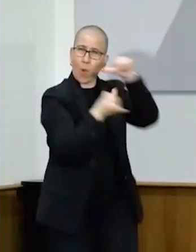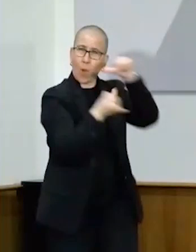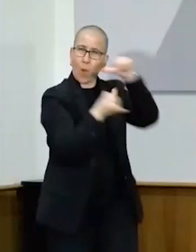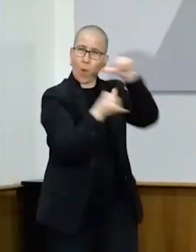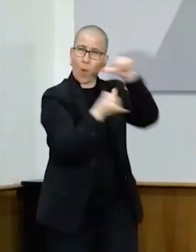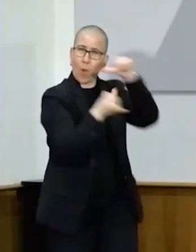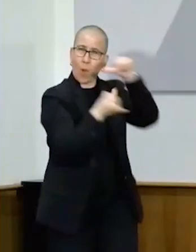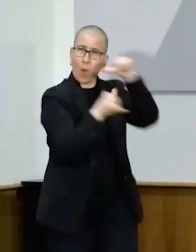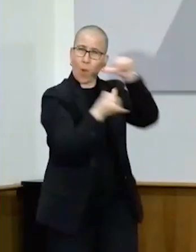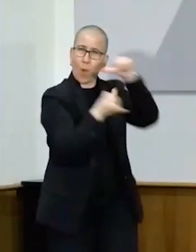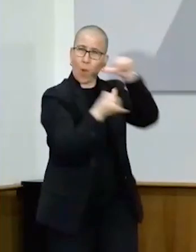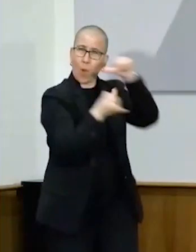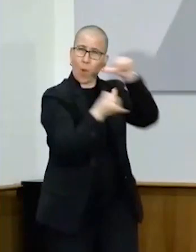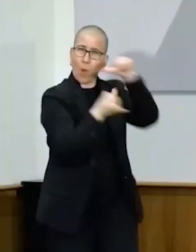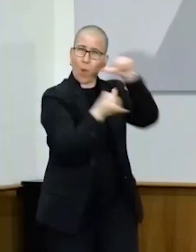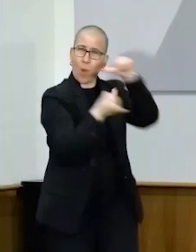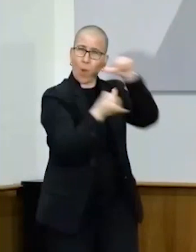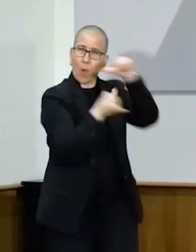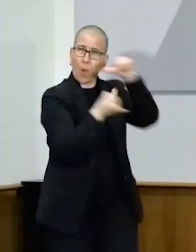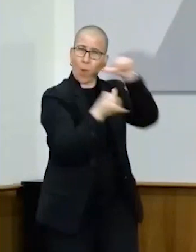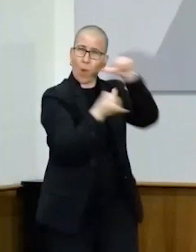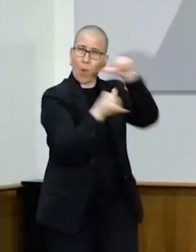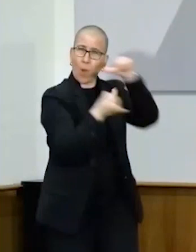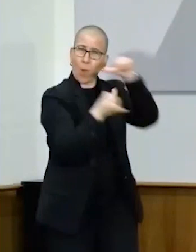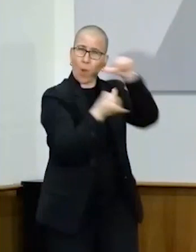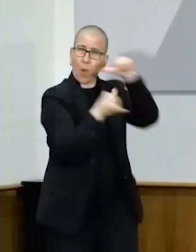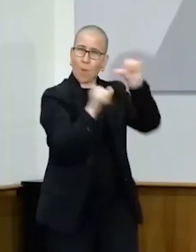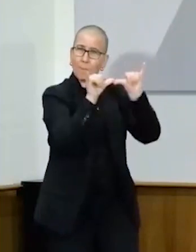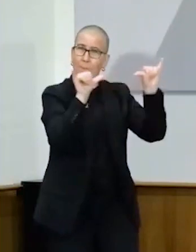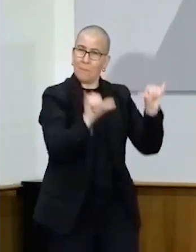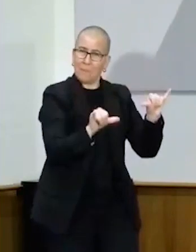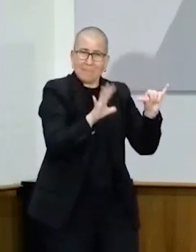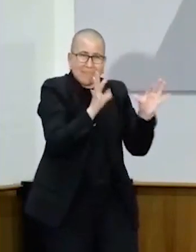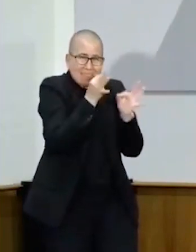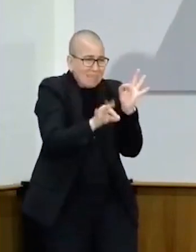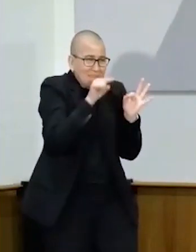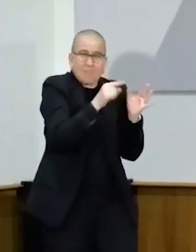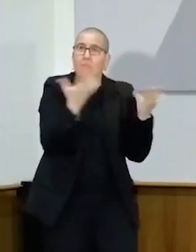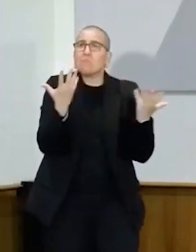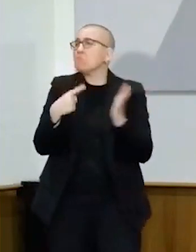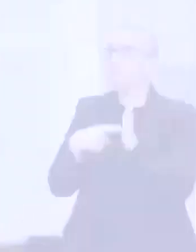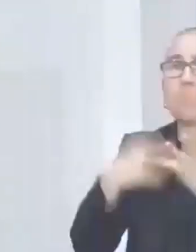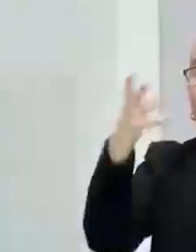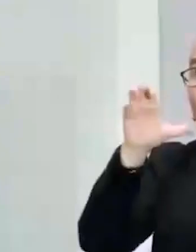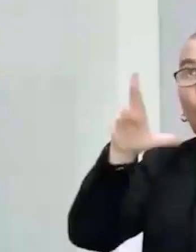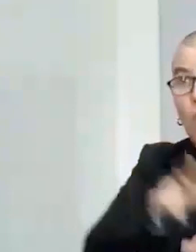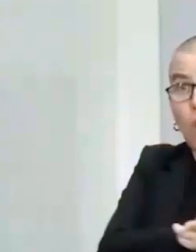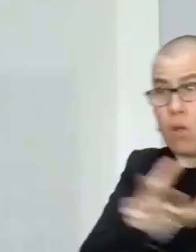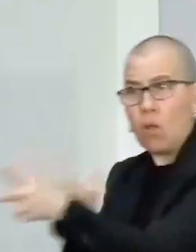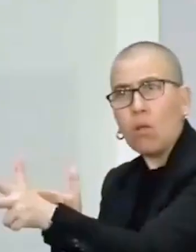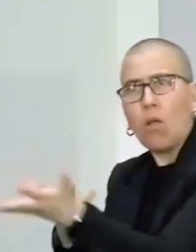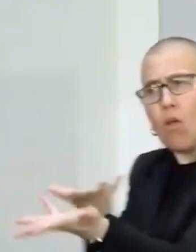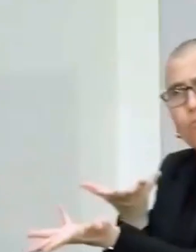what I did to my life partner last night with my thumbs. Go ahead. There's enough smart people out there